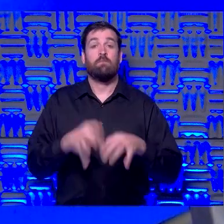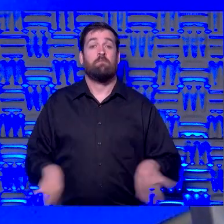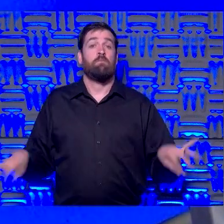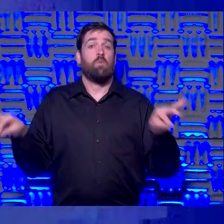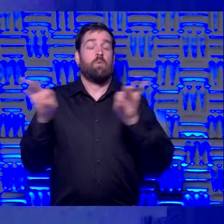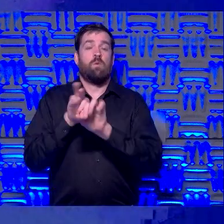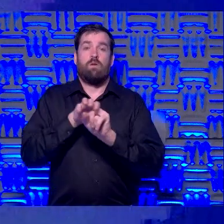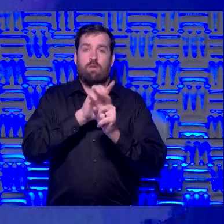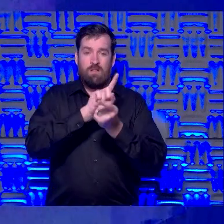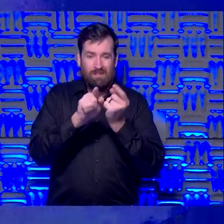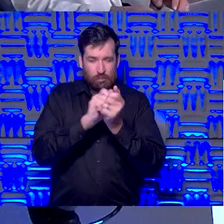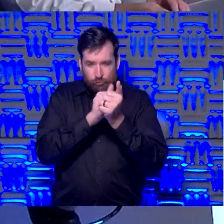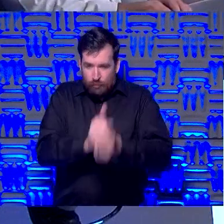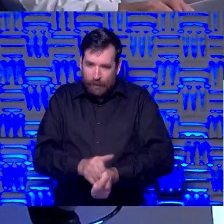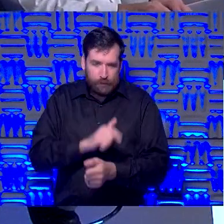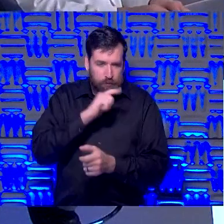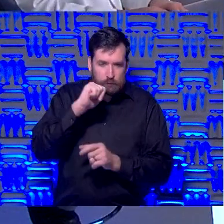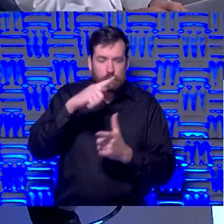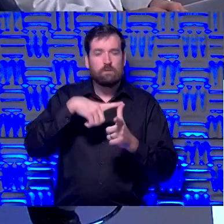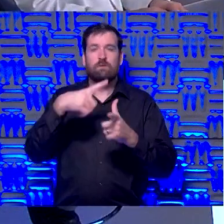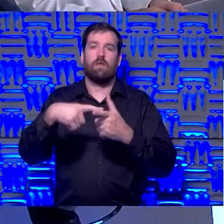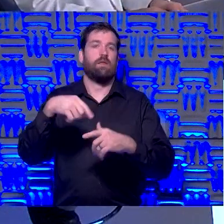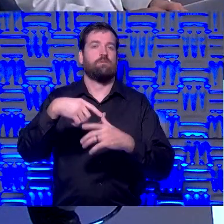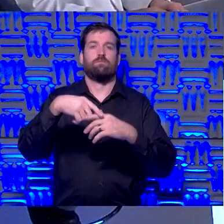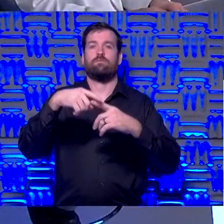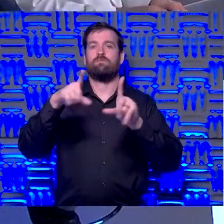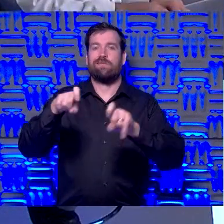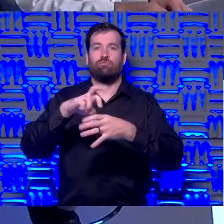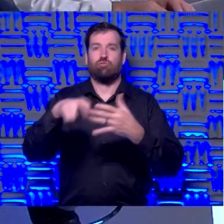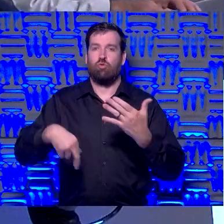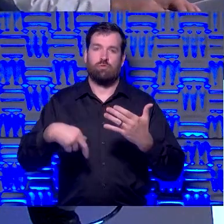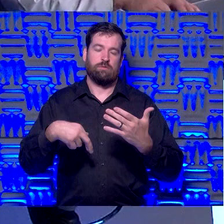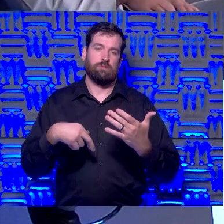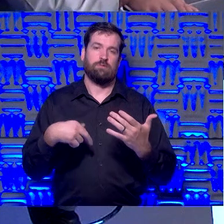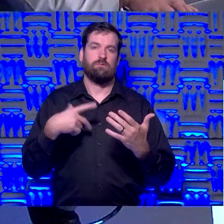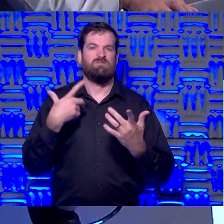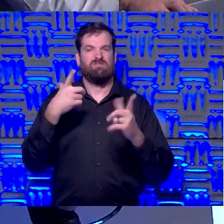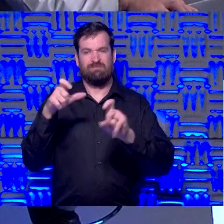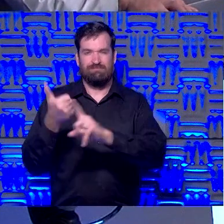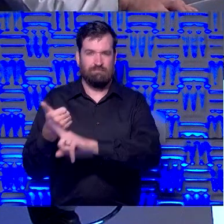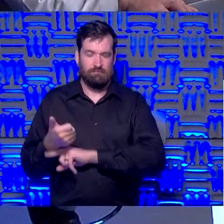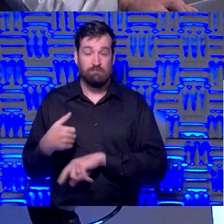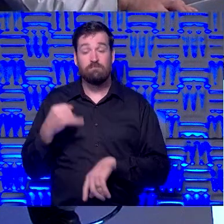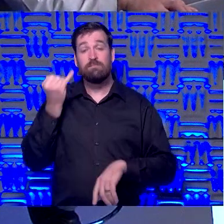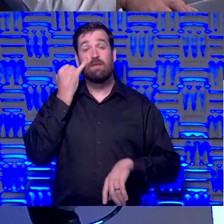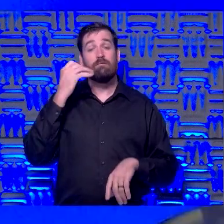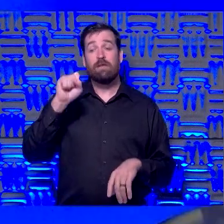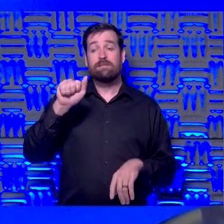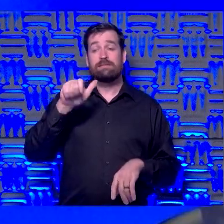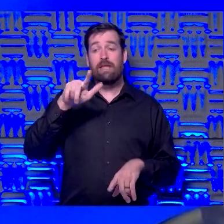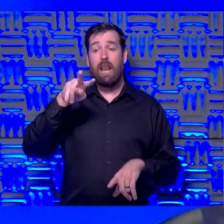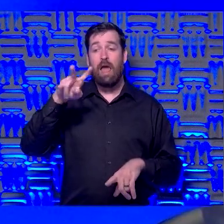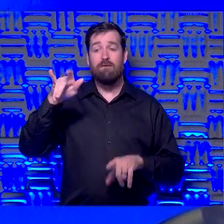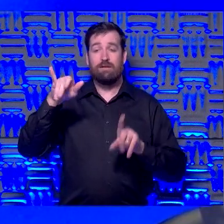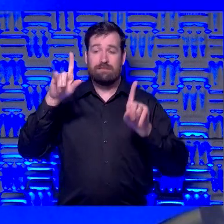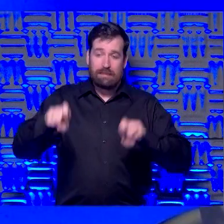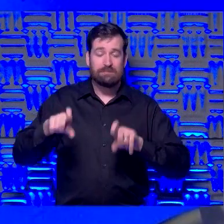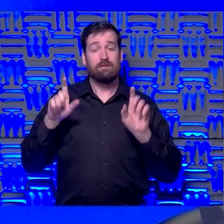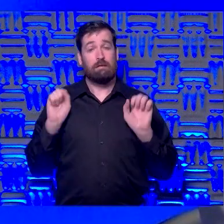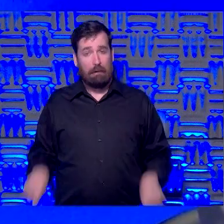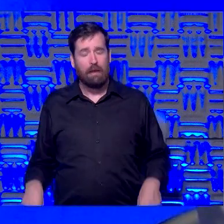contact tracing done and then getting the quick turnaround on the testing. And if we can do saliva testing, that's a lot easier. If